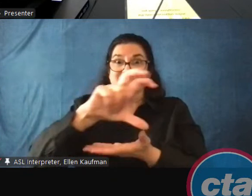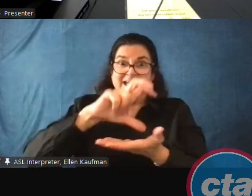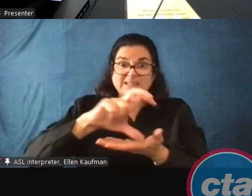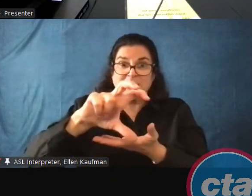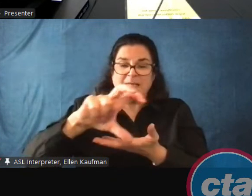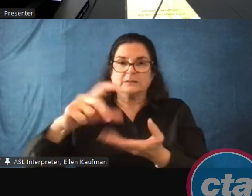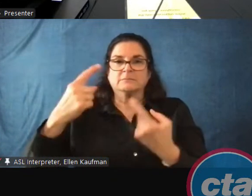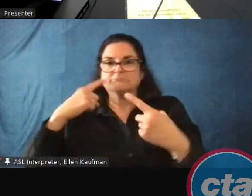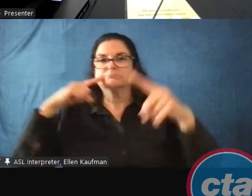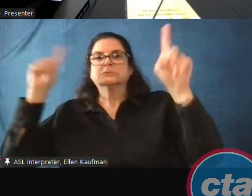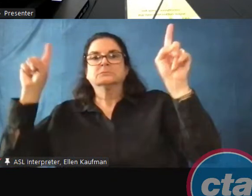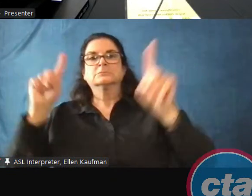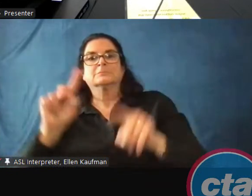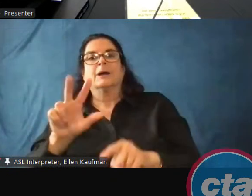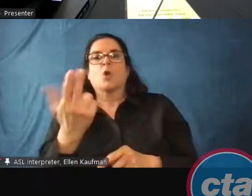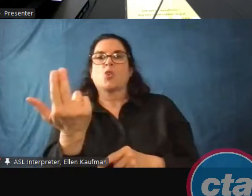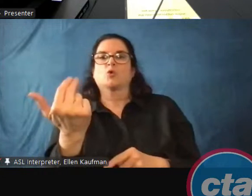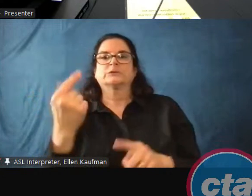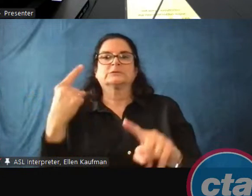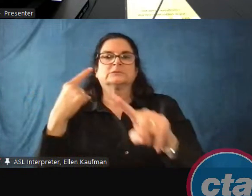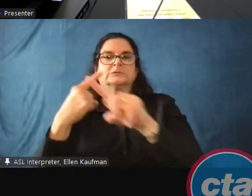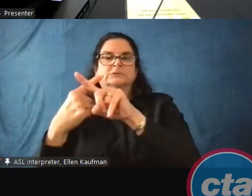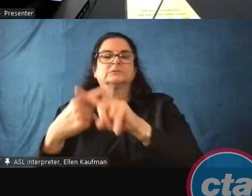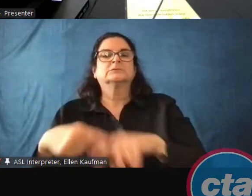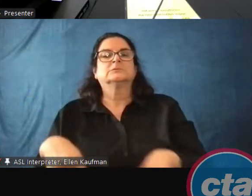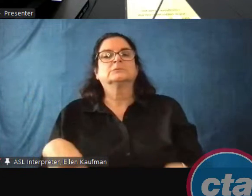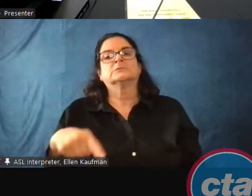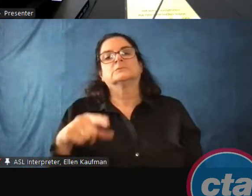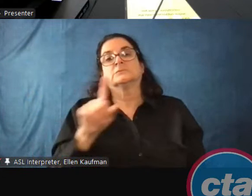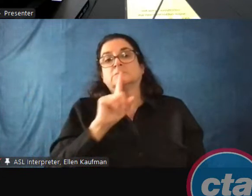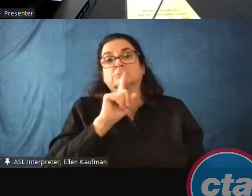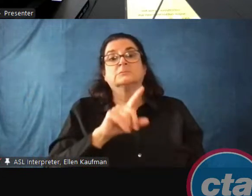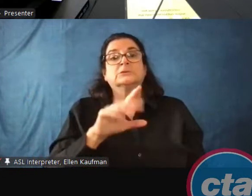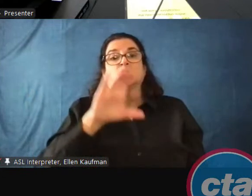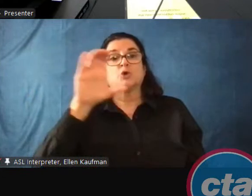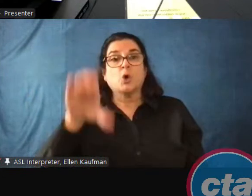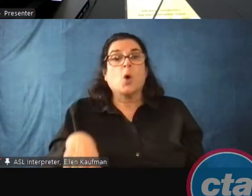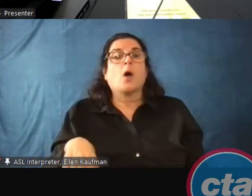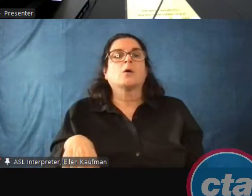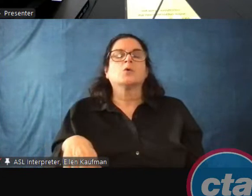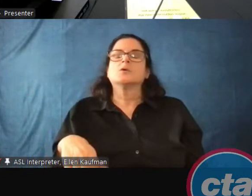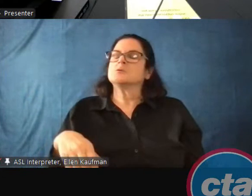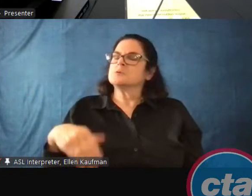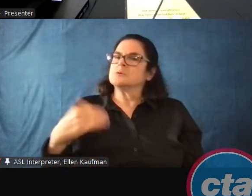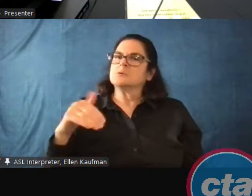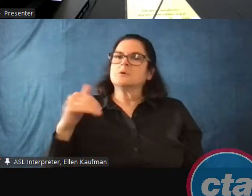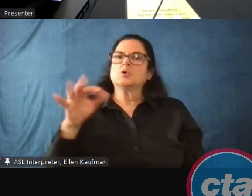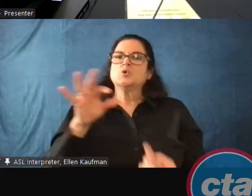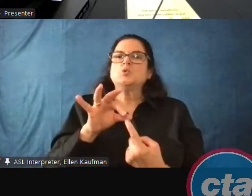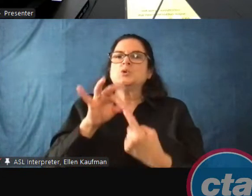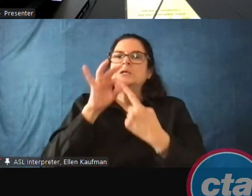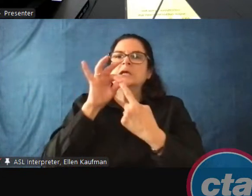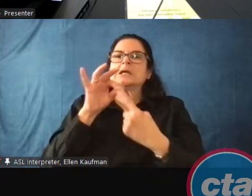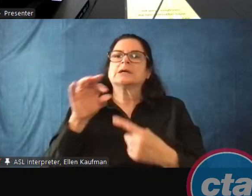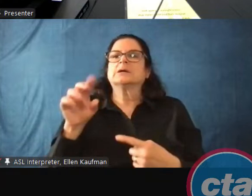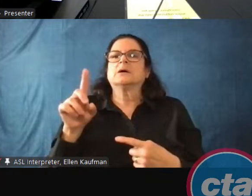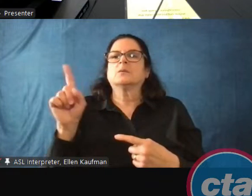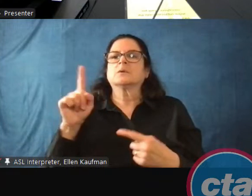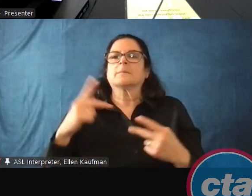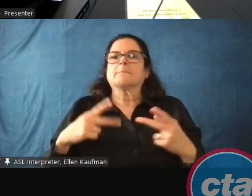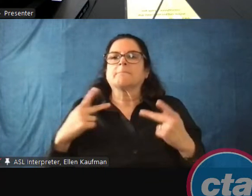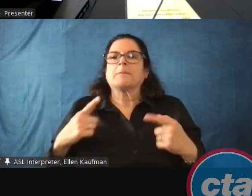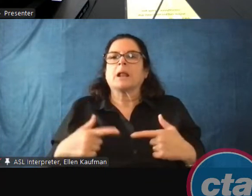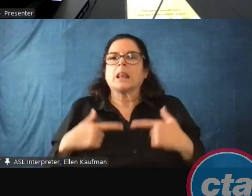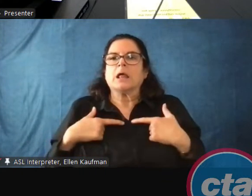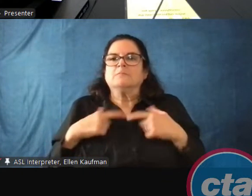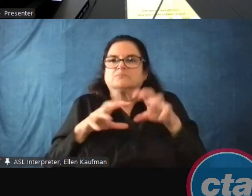estimated is about 6x, but because of Chicago unique density and the expected return on investments is